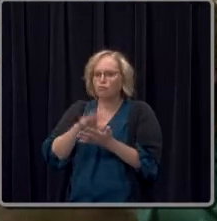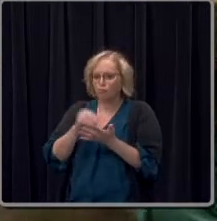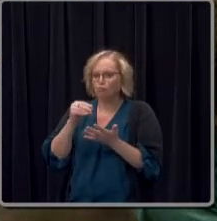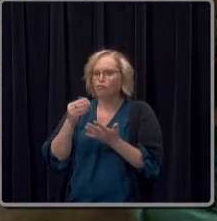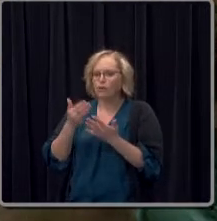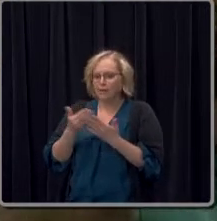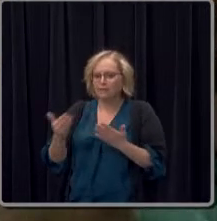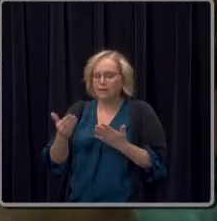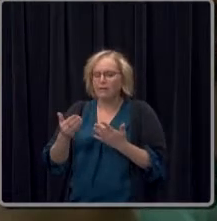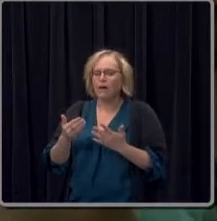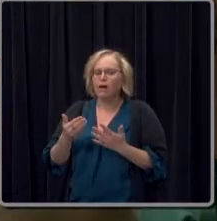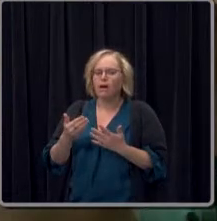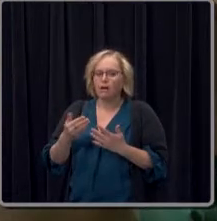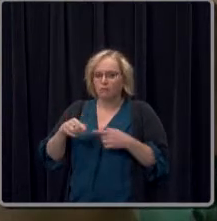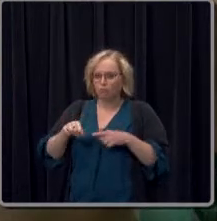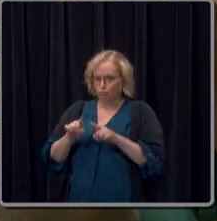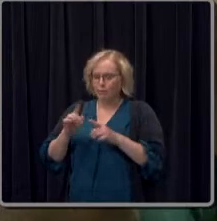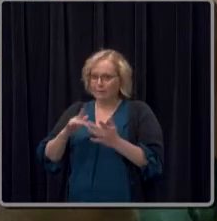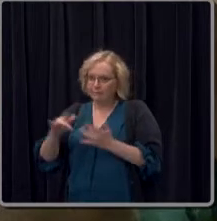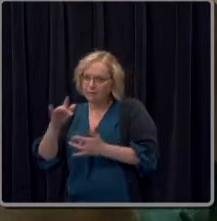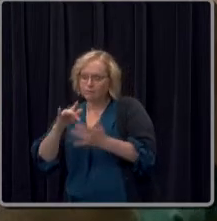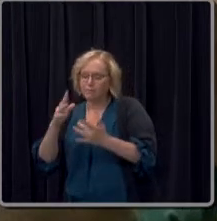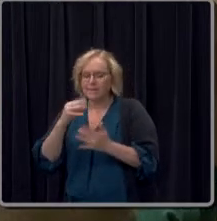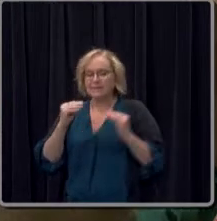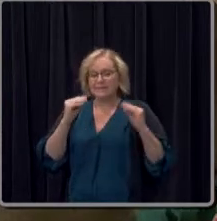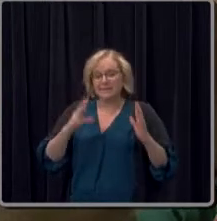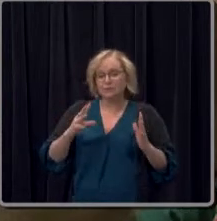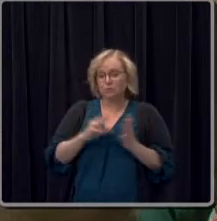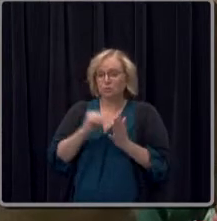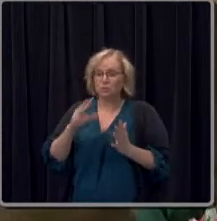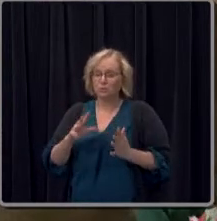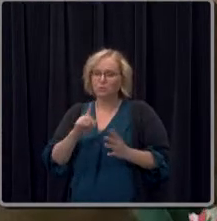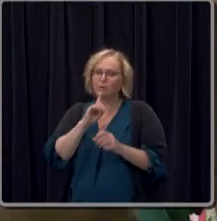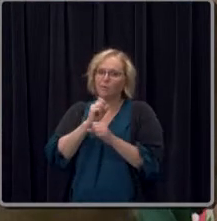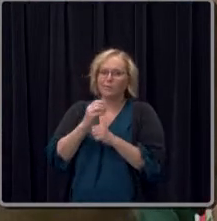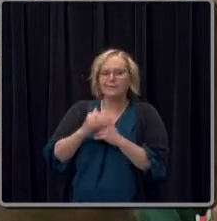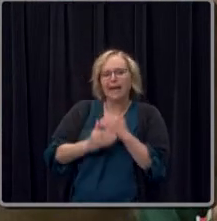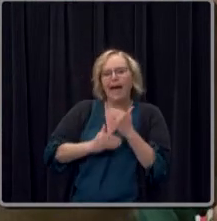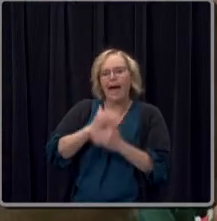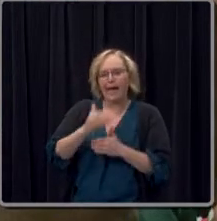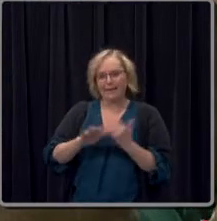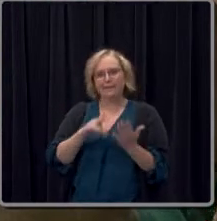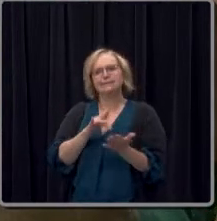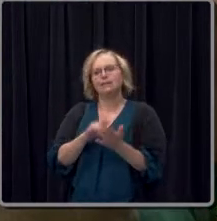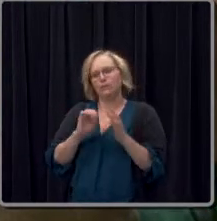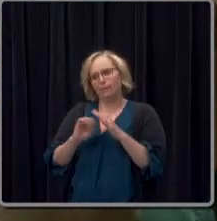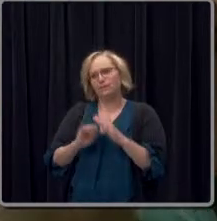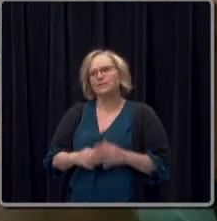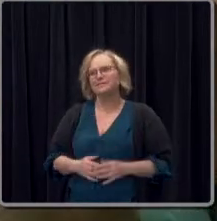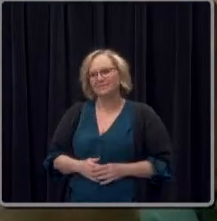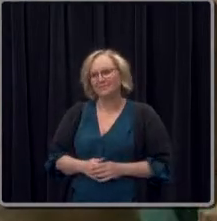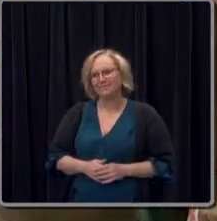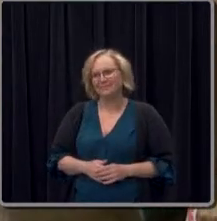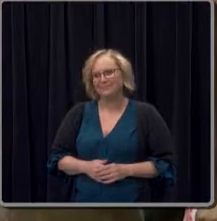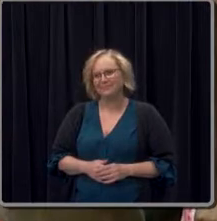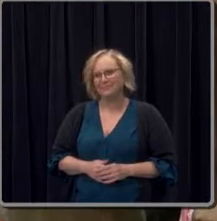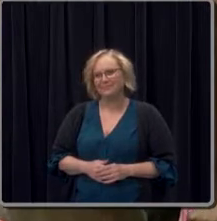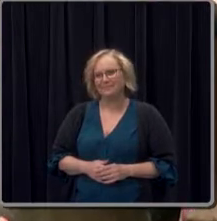stuff from the field trips and how the teachers and the students are really kind at Central Elementary.